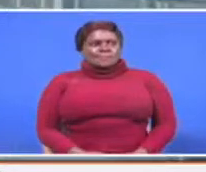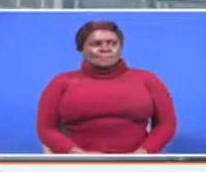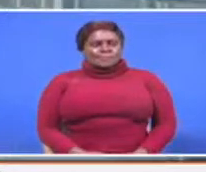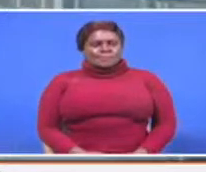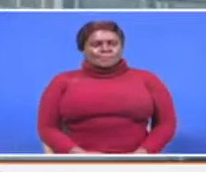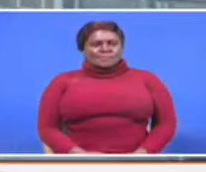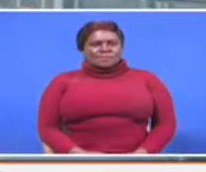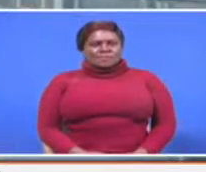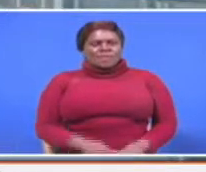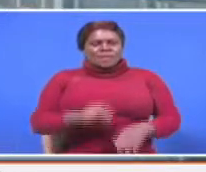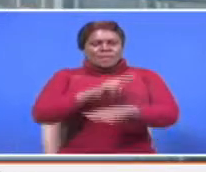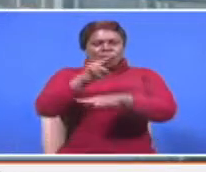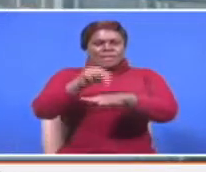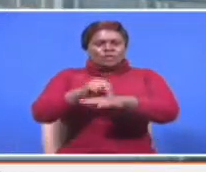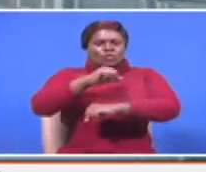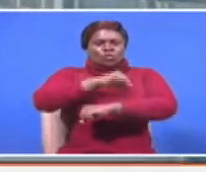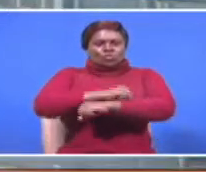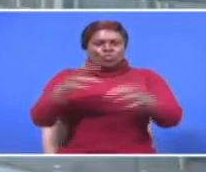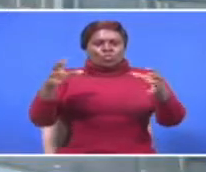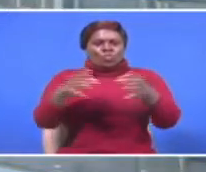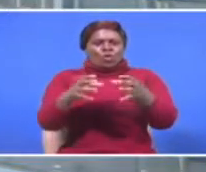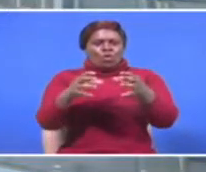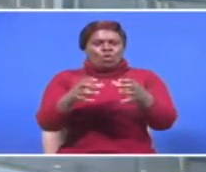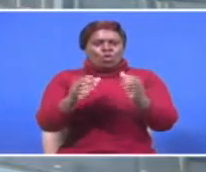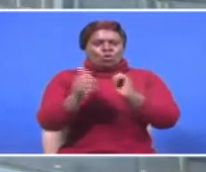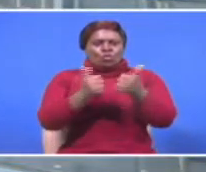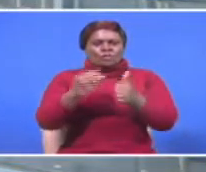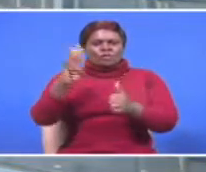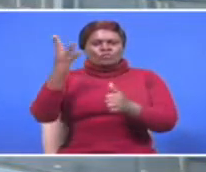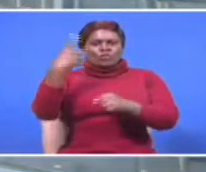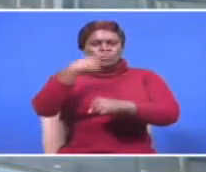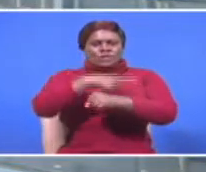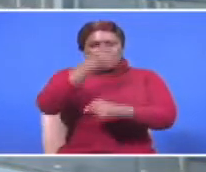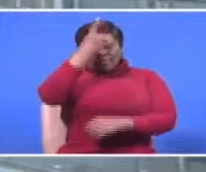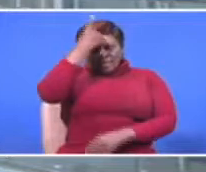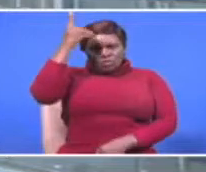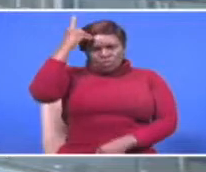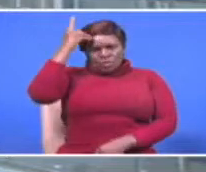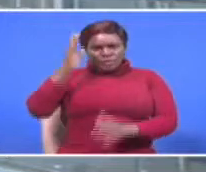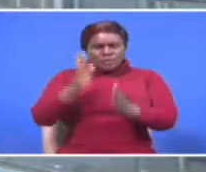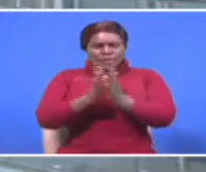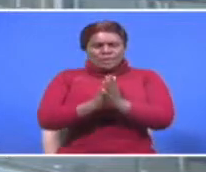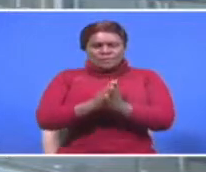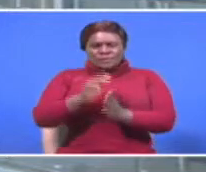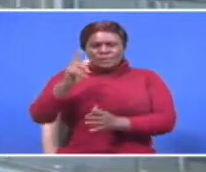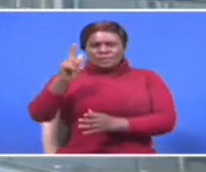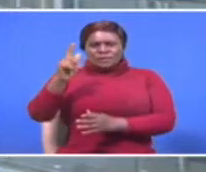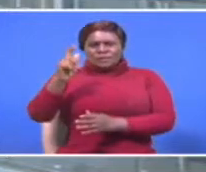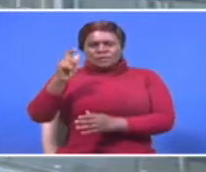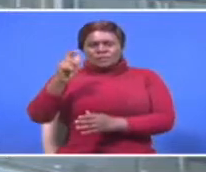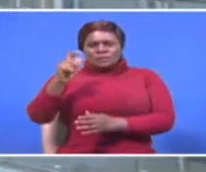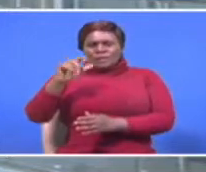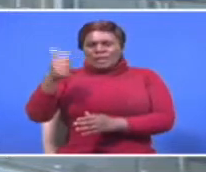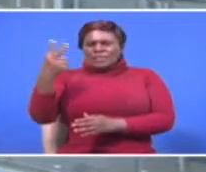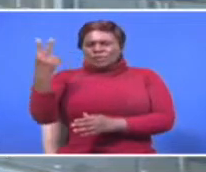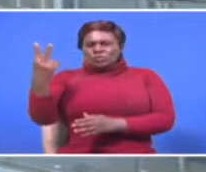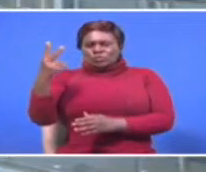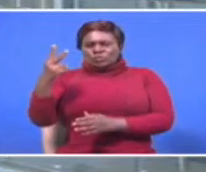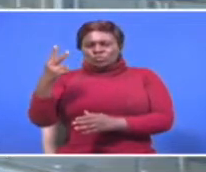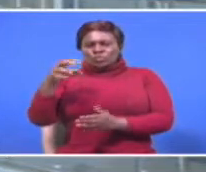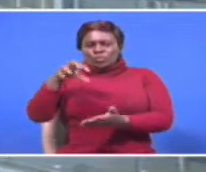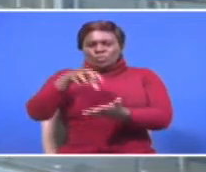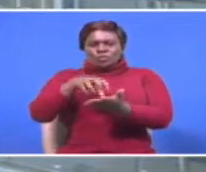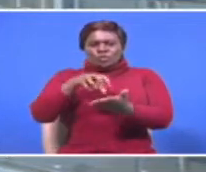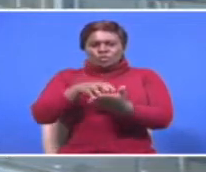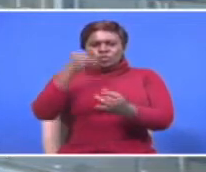So now, the National School Ball Games entered its fourth day as Dagoretti High and St. Anthony Boys booked a place in the boys'